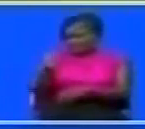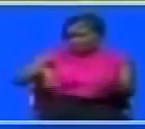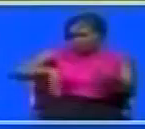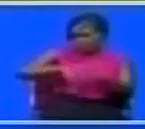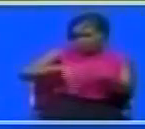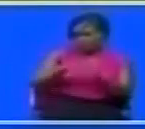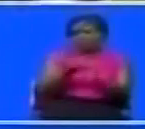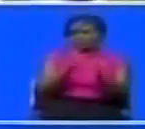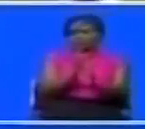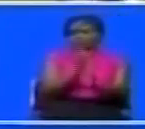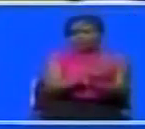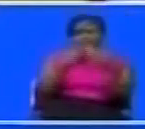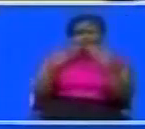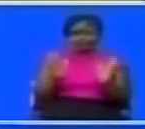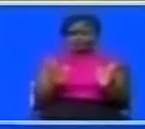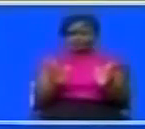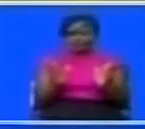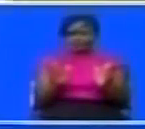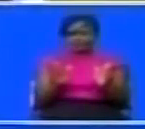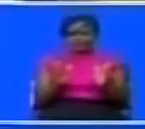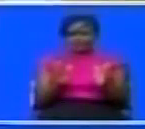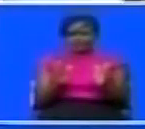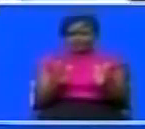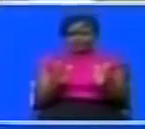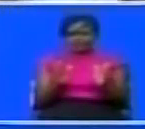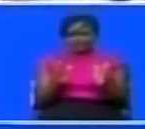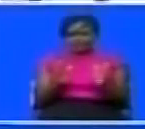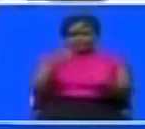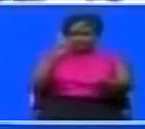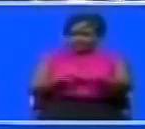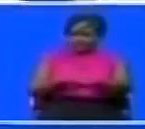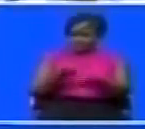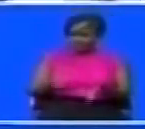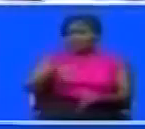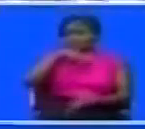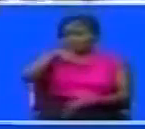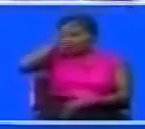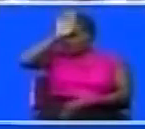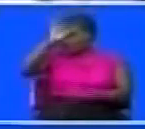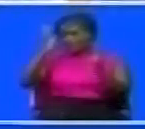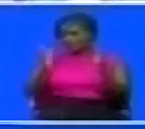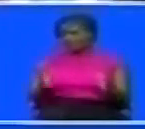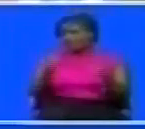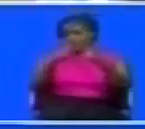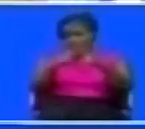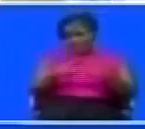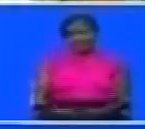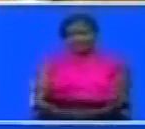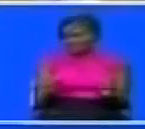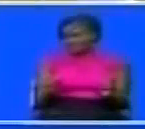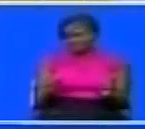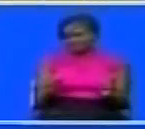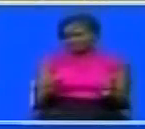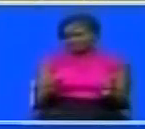msimu kukamilika. Obviously, without mincing words, the season has been disappointing, but again we have to